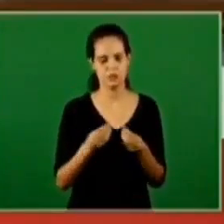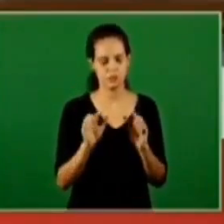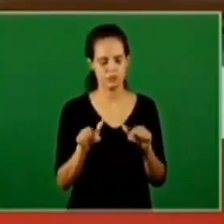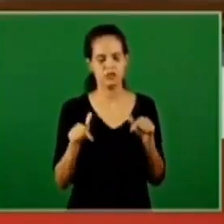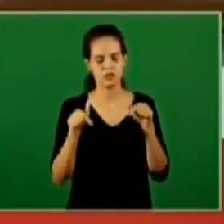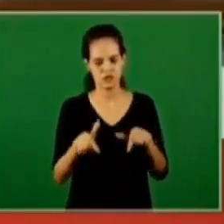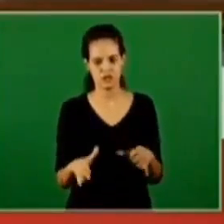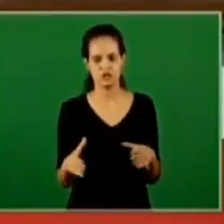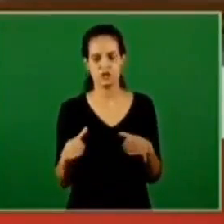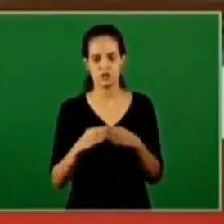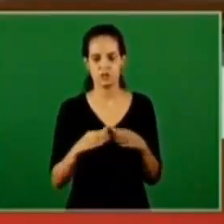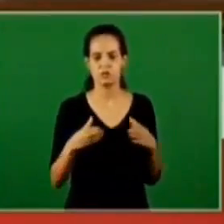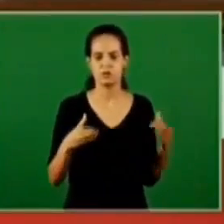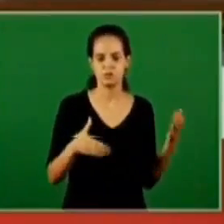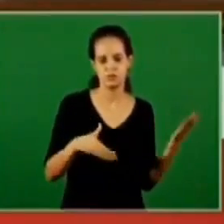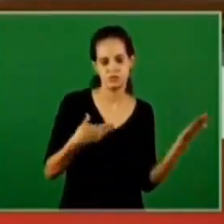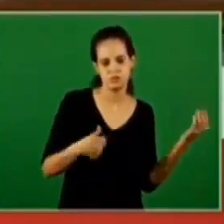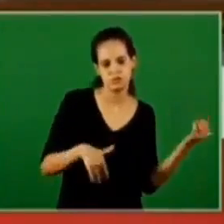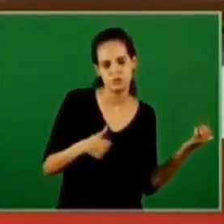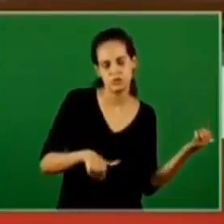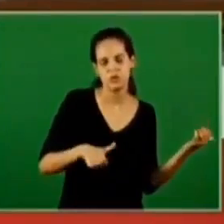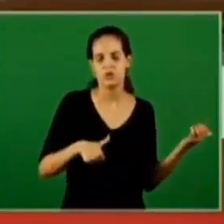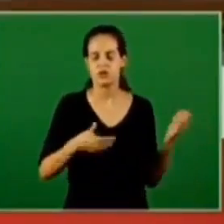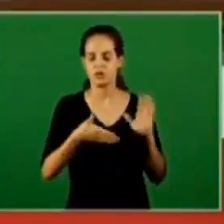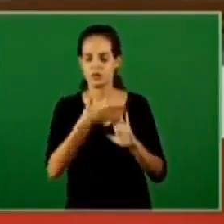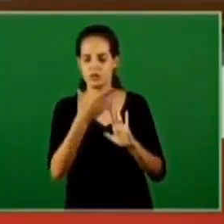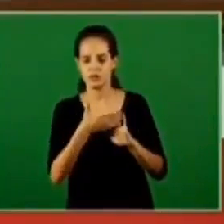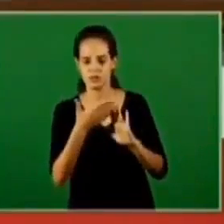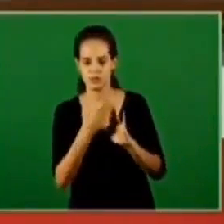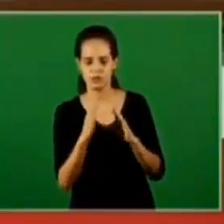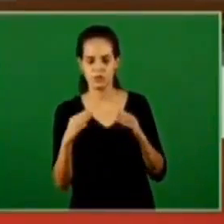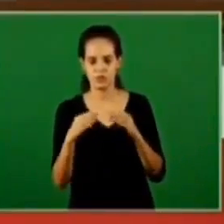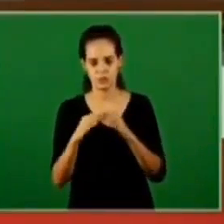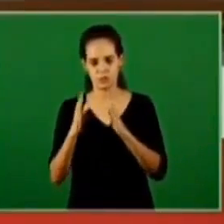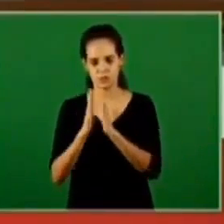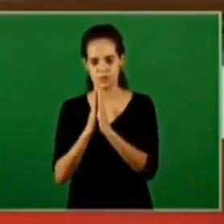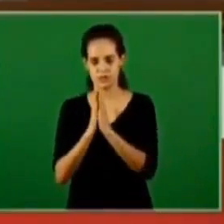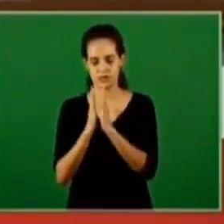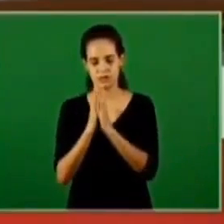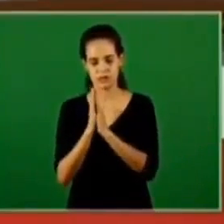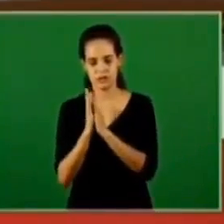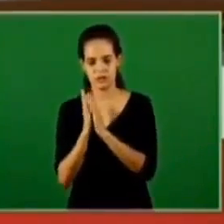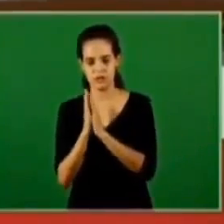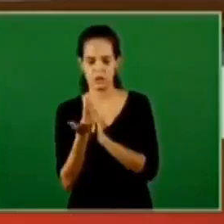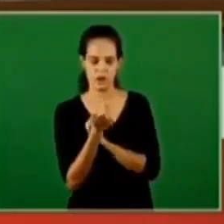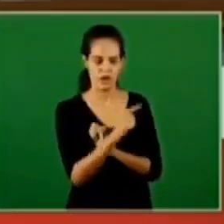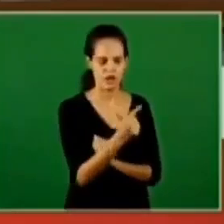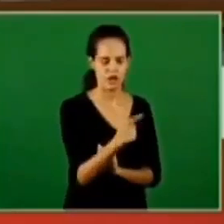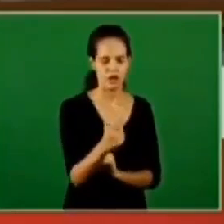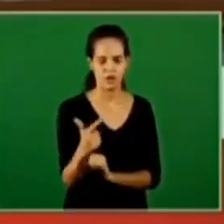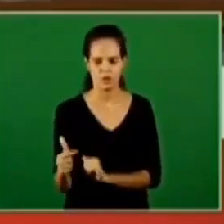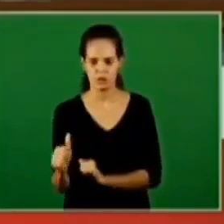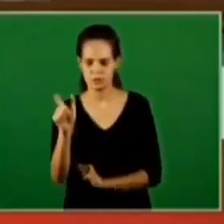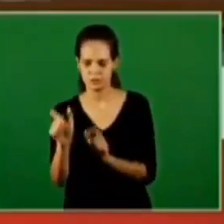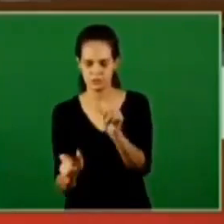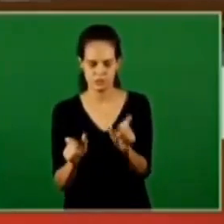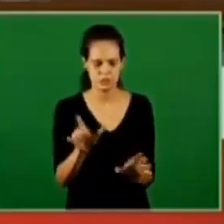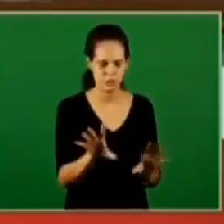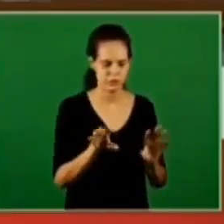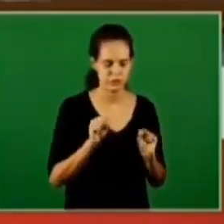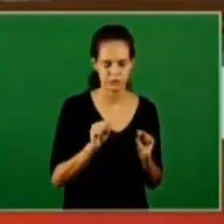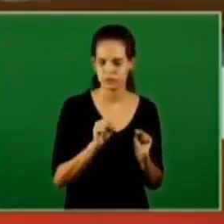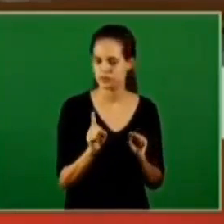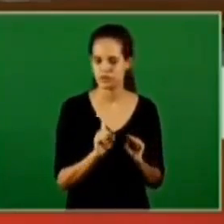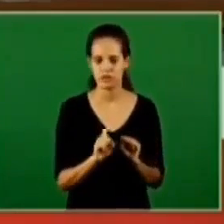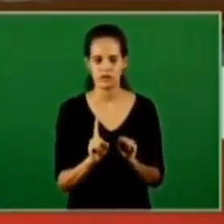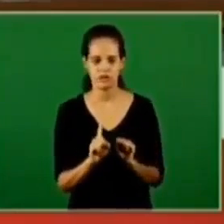of the intercession group, if you belong to the praise group, it's good that you don't do are not